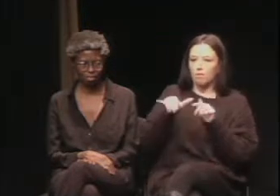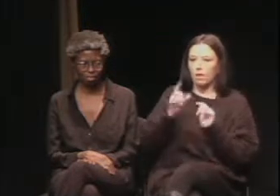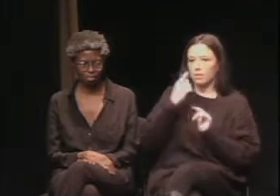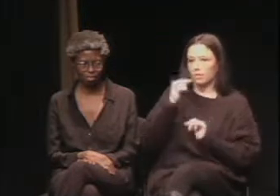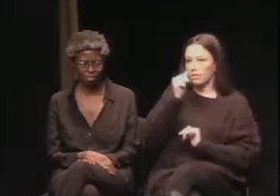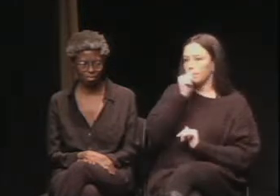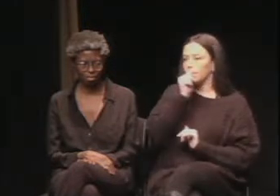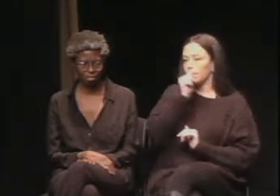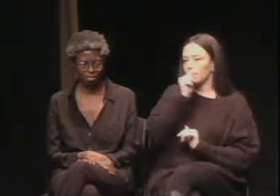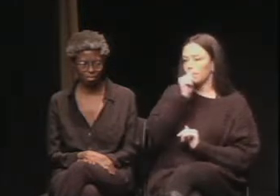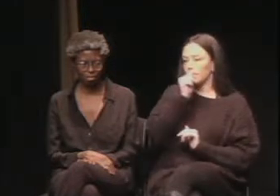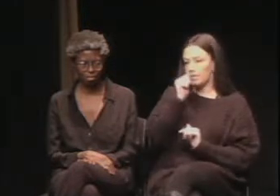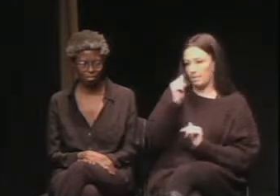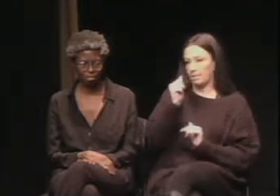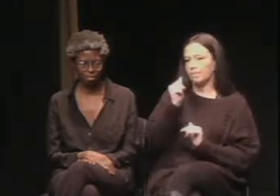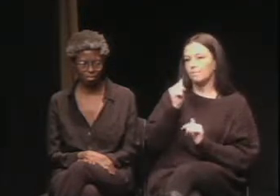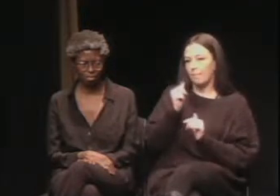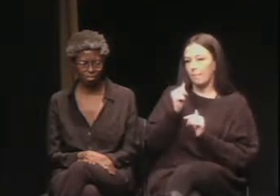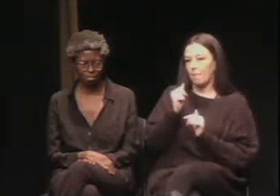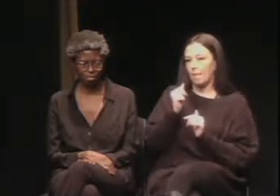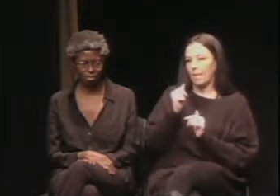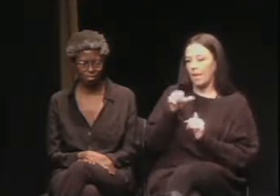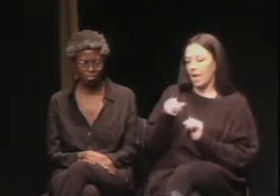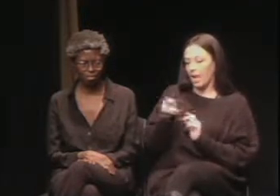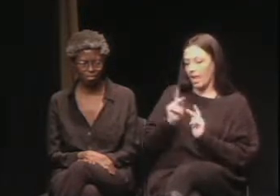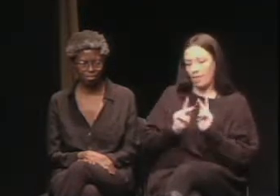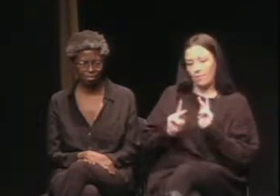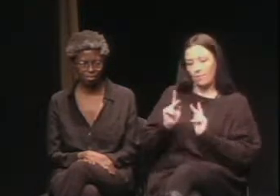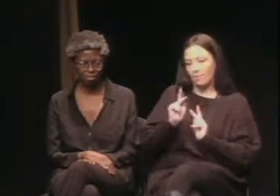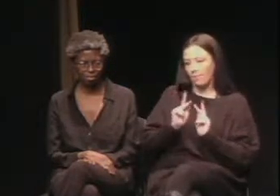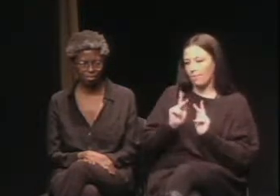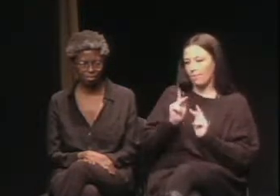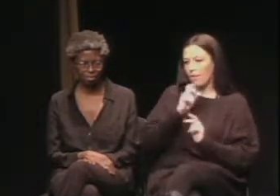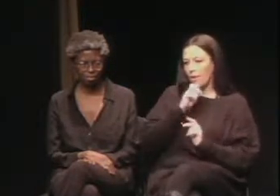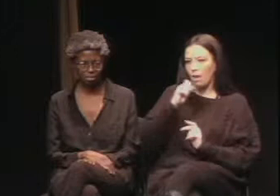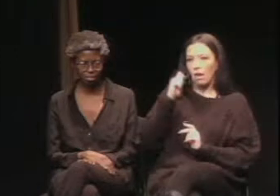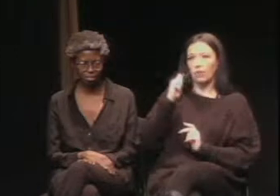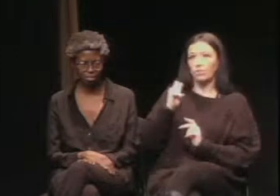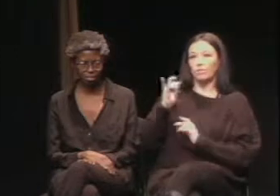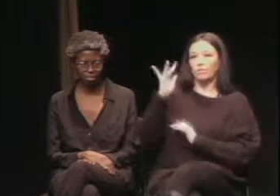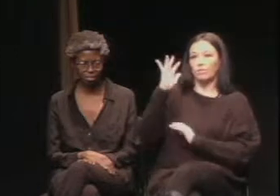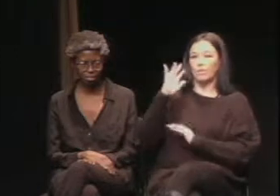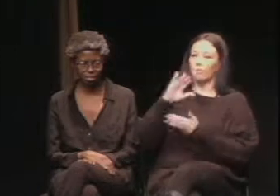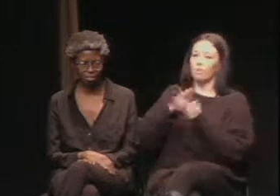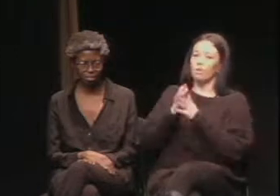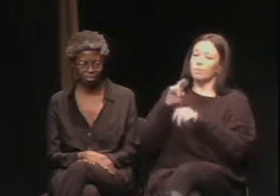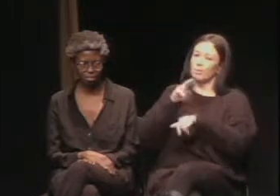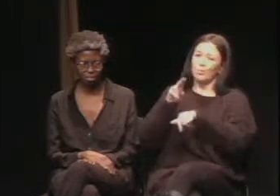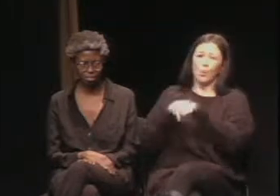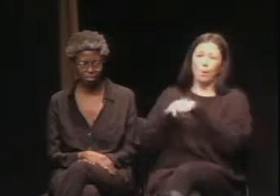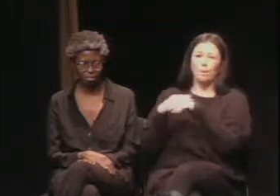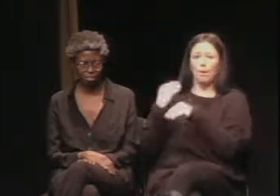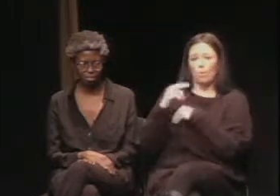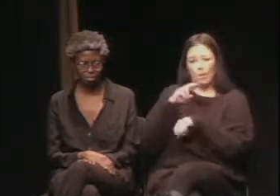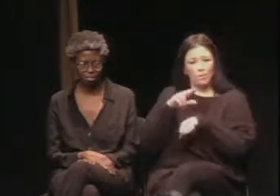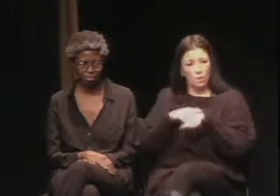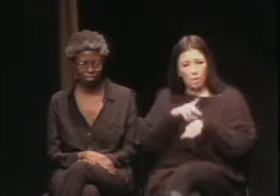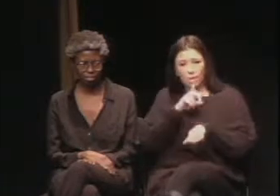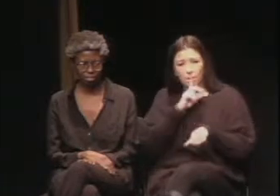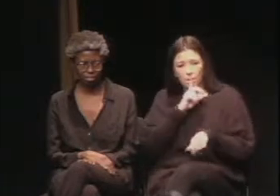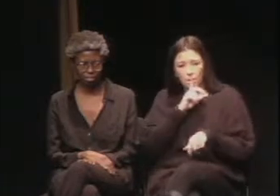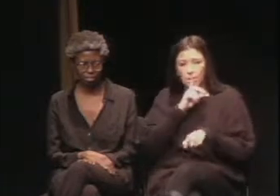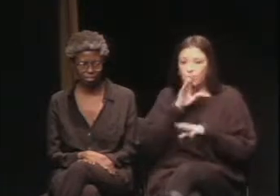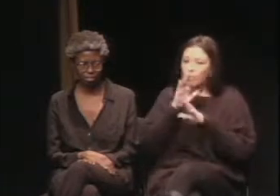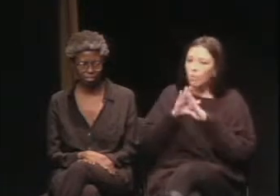Yeah. And we just, and other people just, the elders who've done it before, it becomes normalized. Yeah. They're like, well, of course you'll keep, just